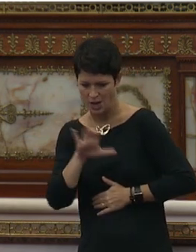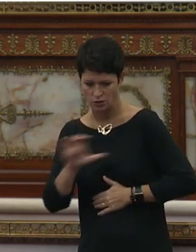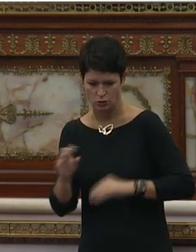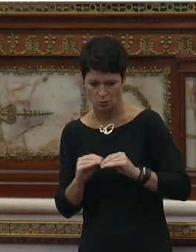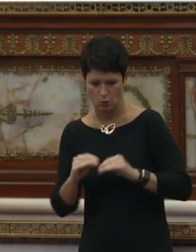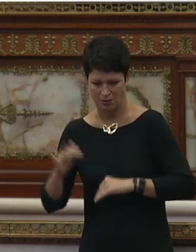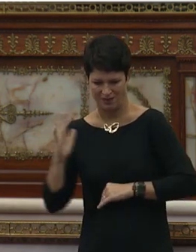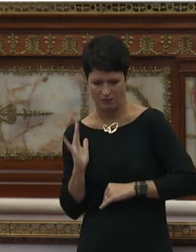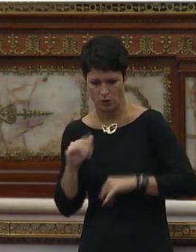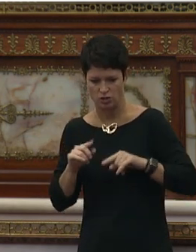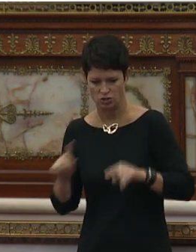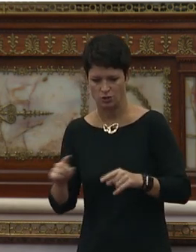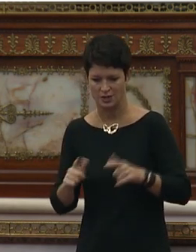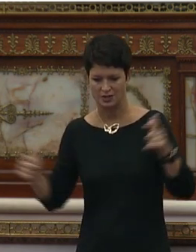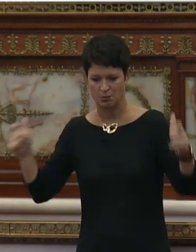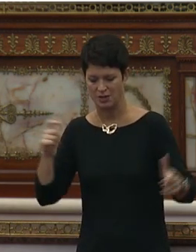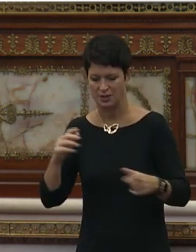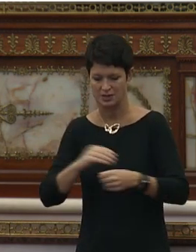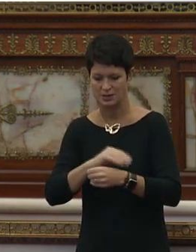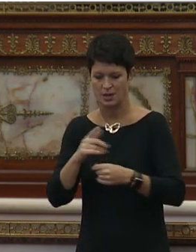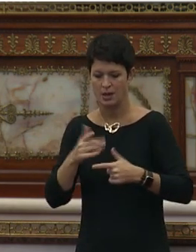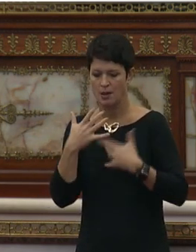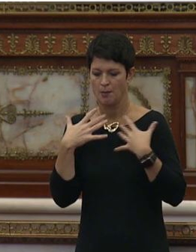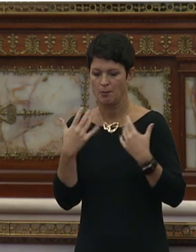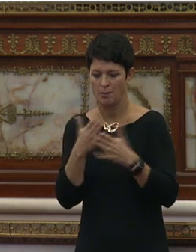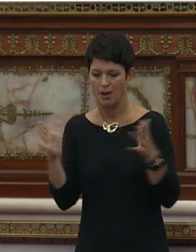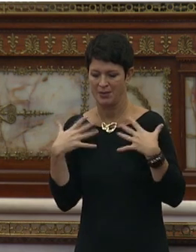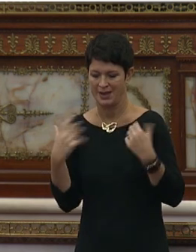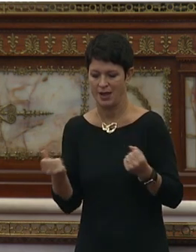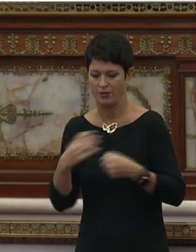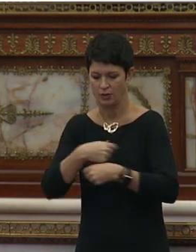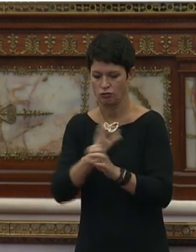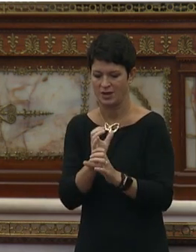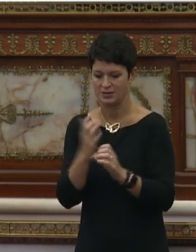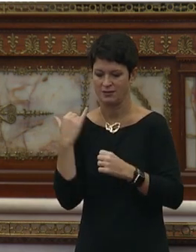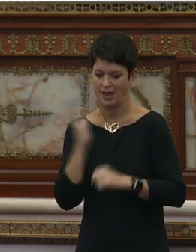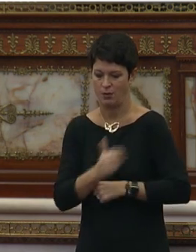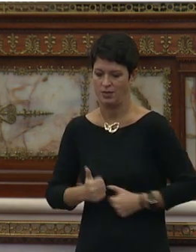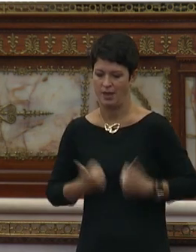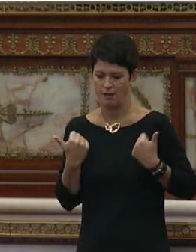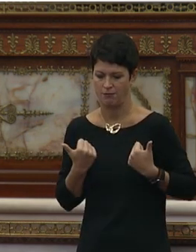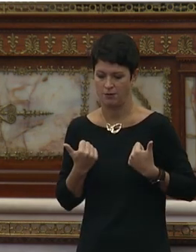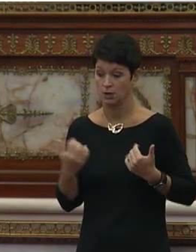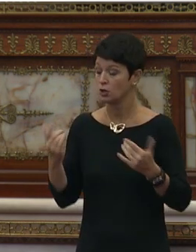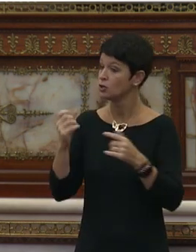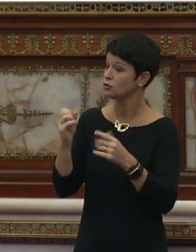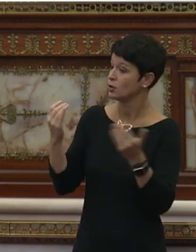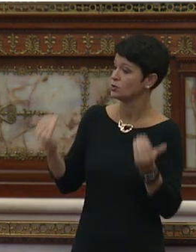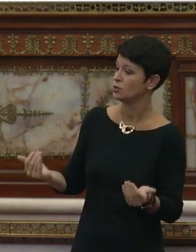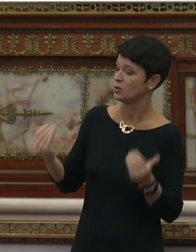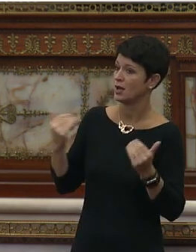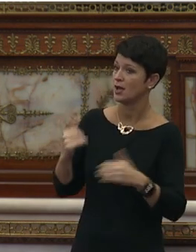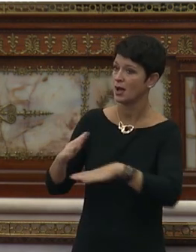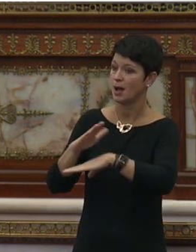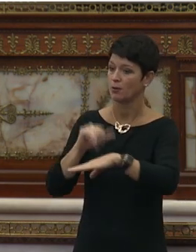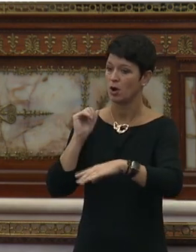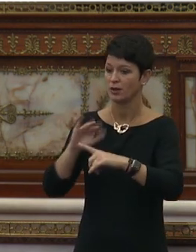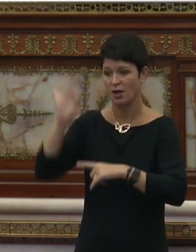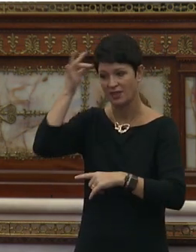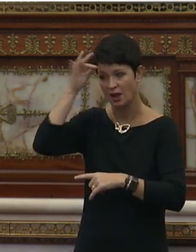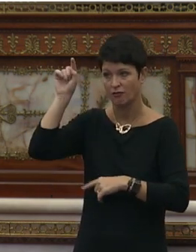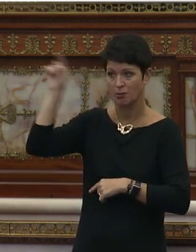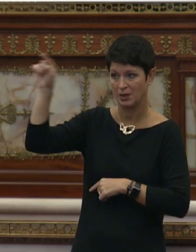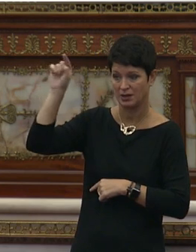more during the greatest public health and economic crisis in our lifetimes? So today, I'm calling on the federal